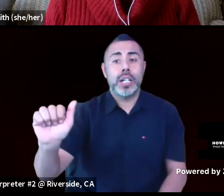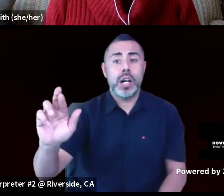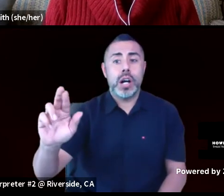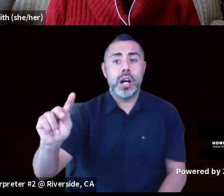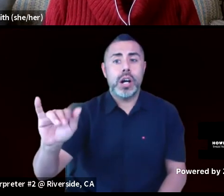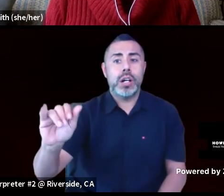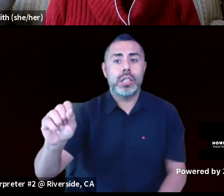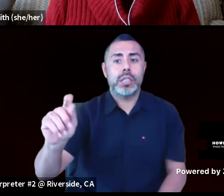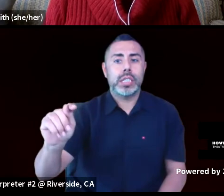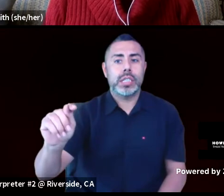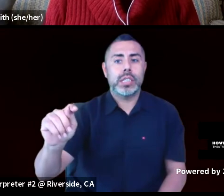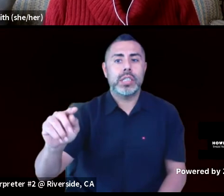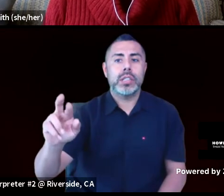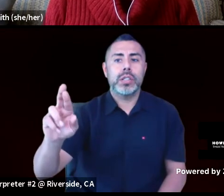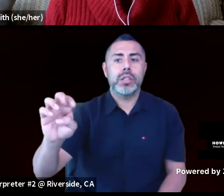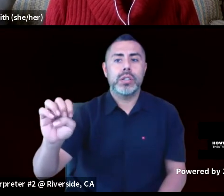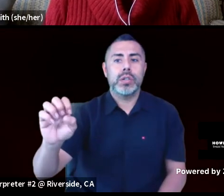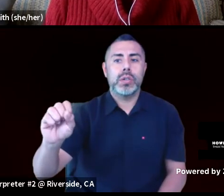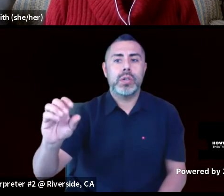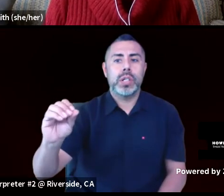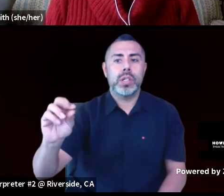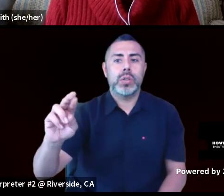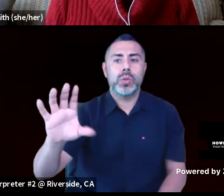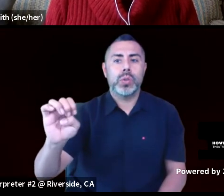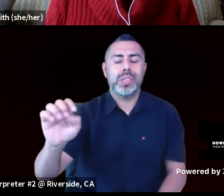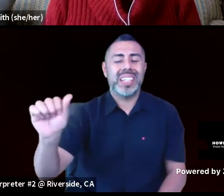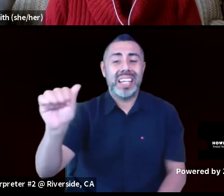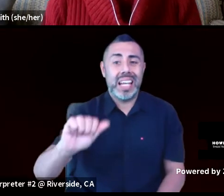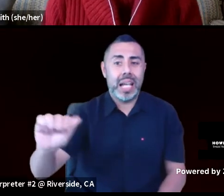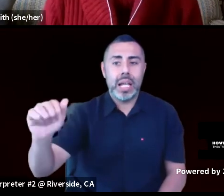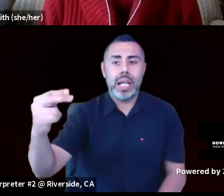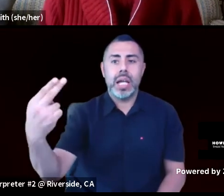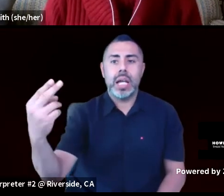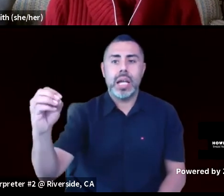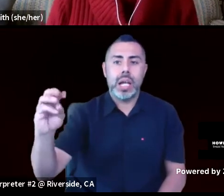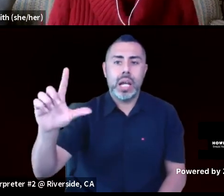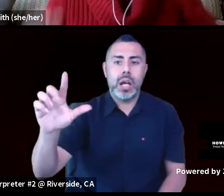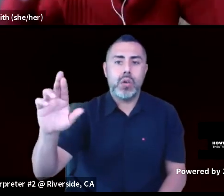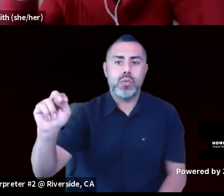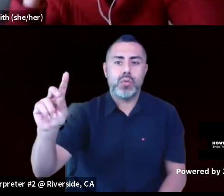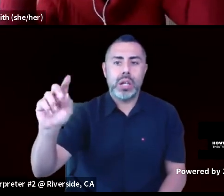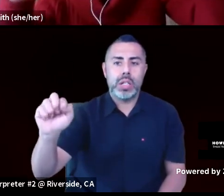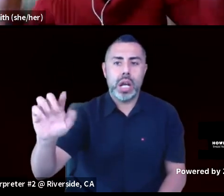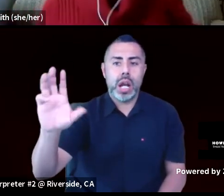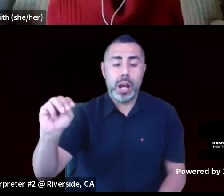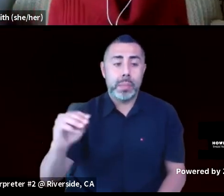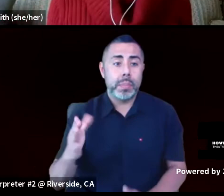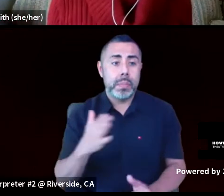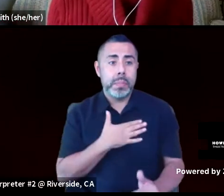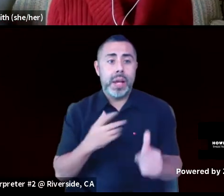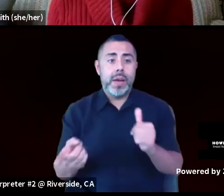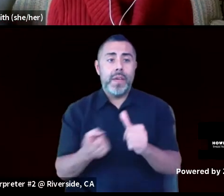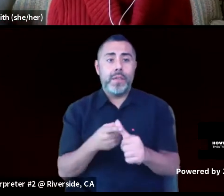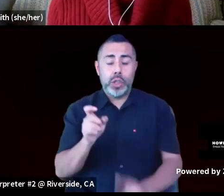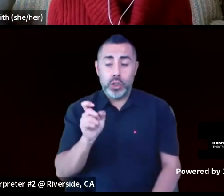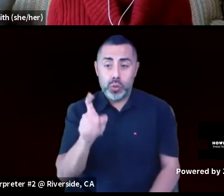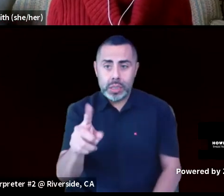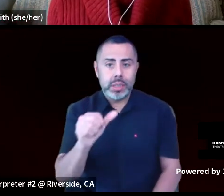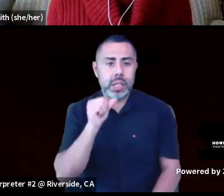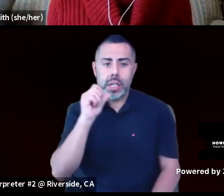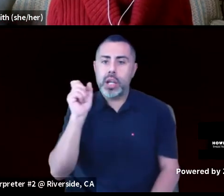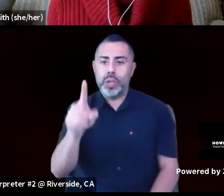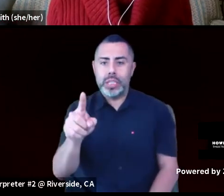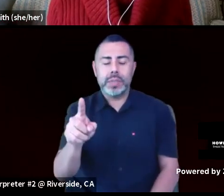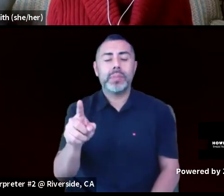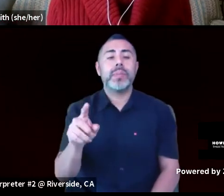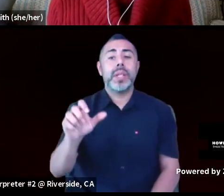artistresource@howlround.com. The first question is not a question. It's a success because Amy, as you were talking about renegotiating